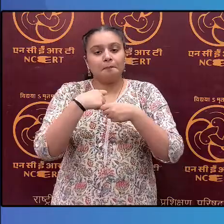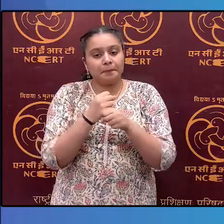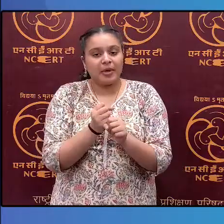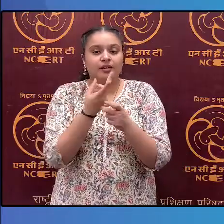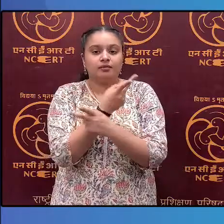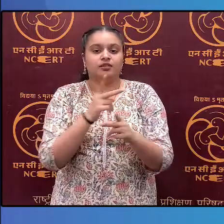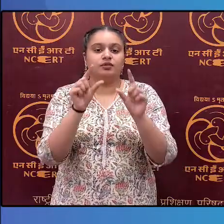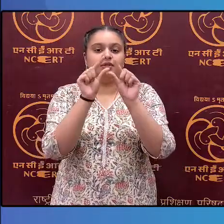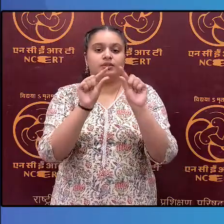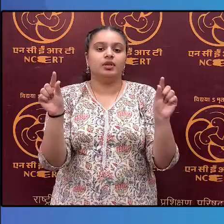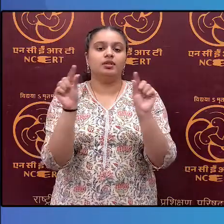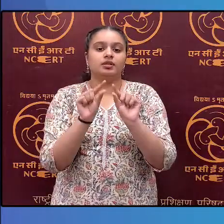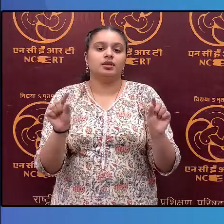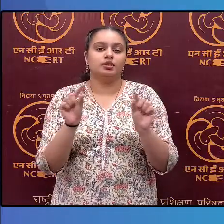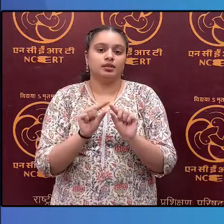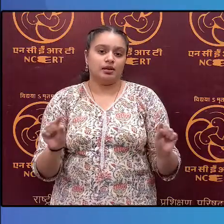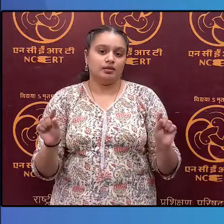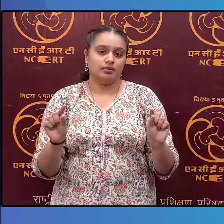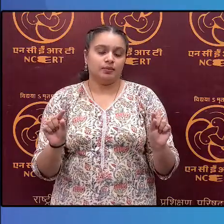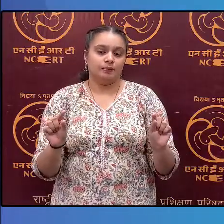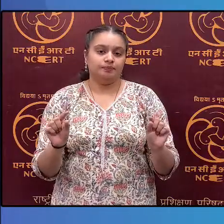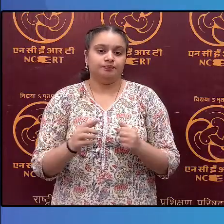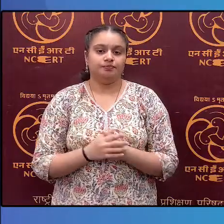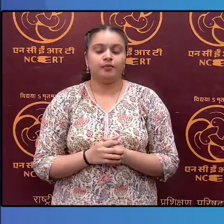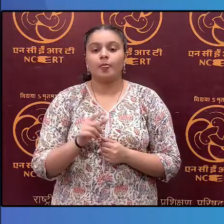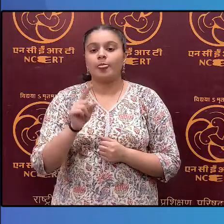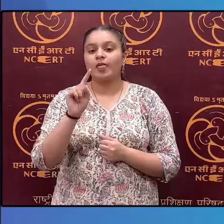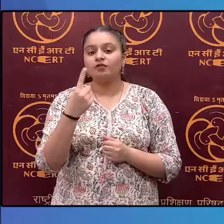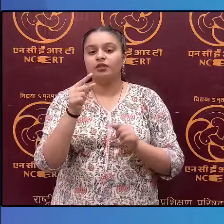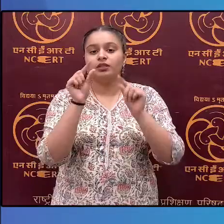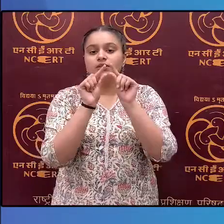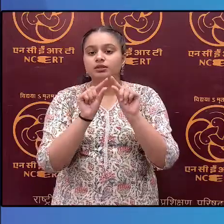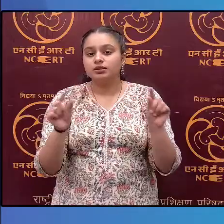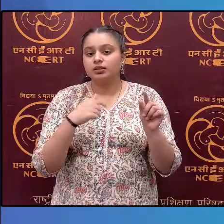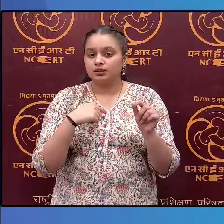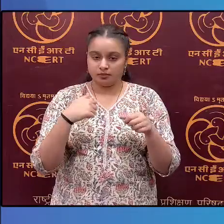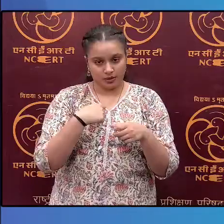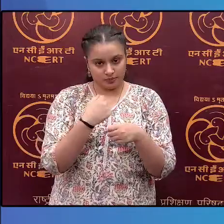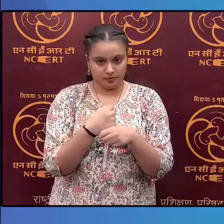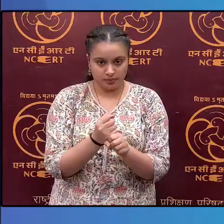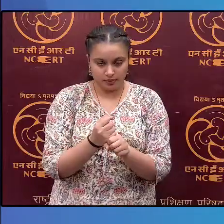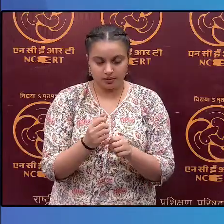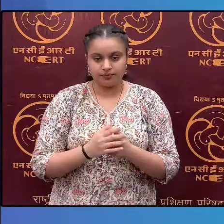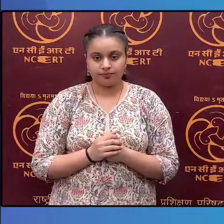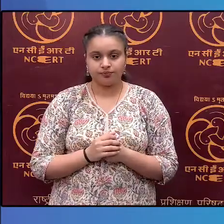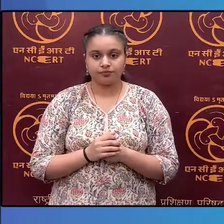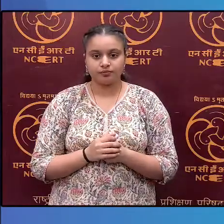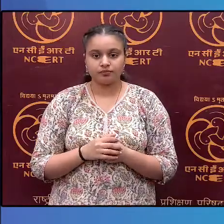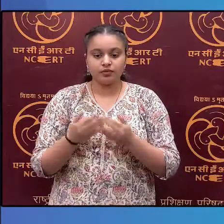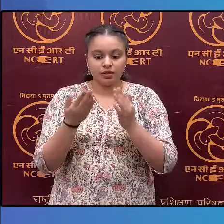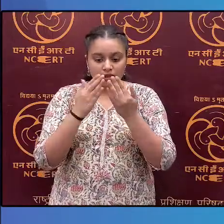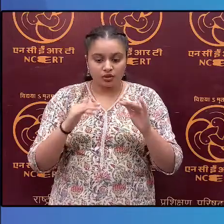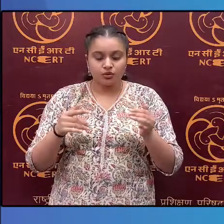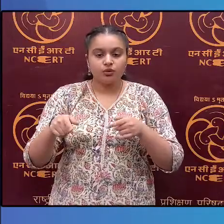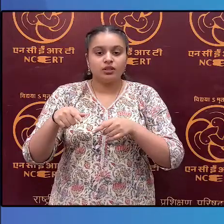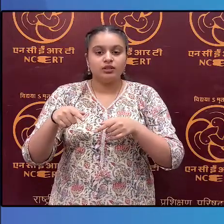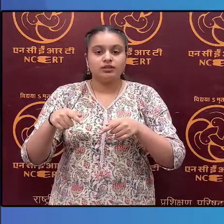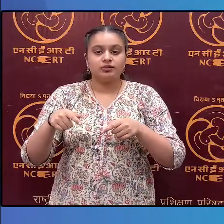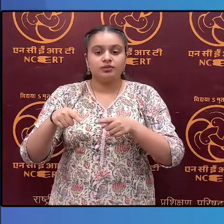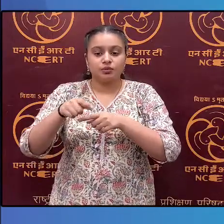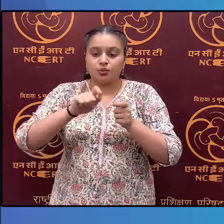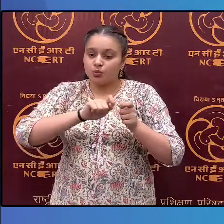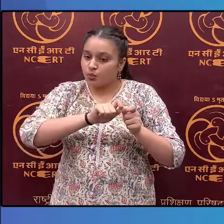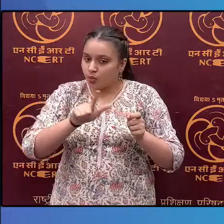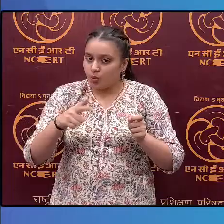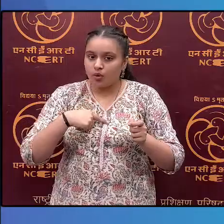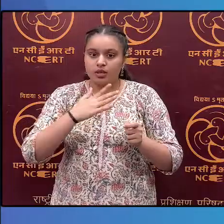a sentence. Okay. So for the very first sentence, I will make the children are playing in the garden. So I